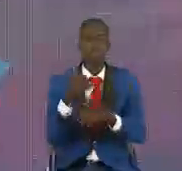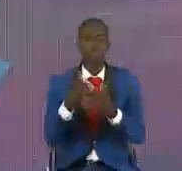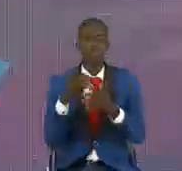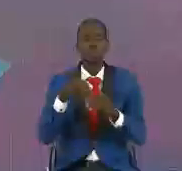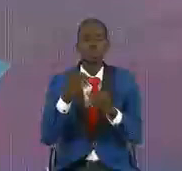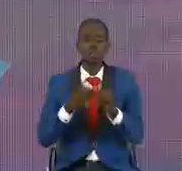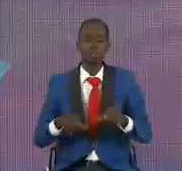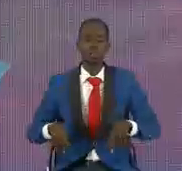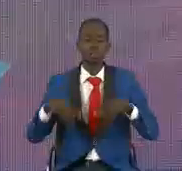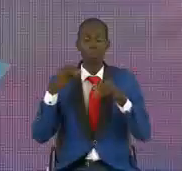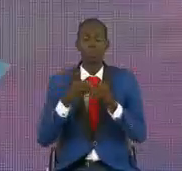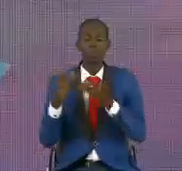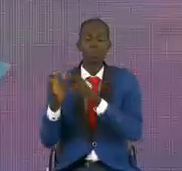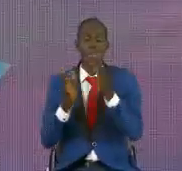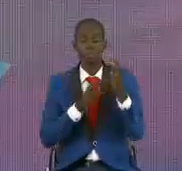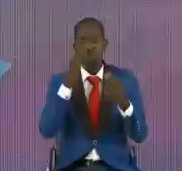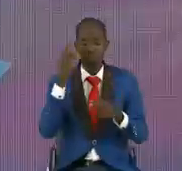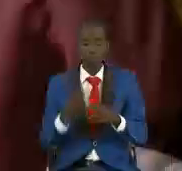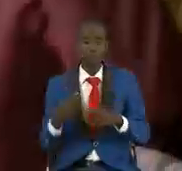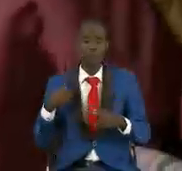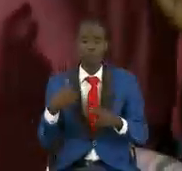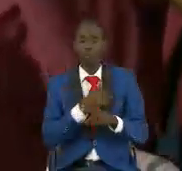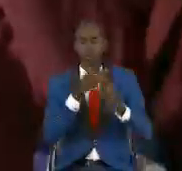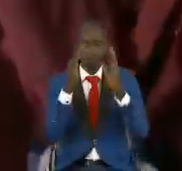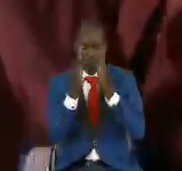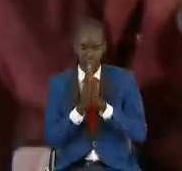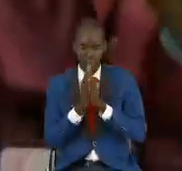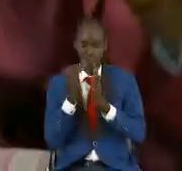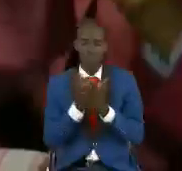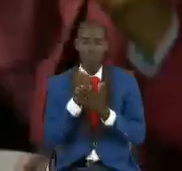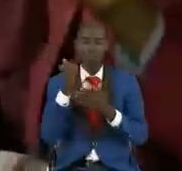In Jesus' name we pray.